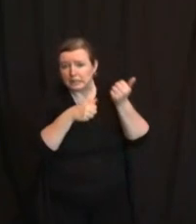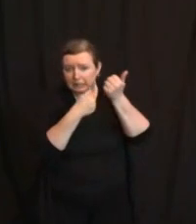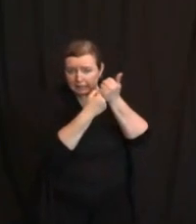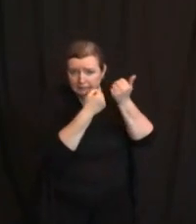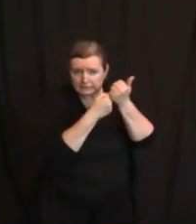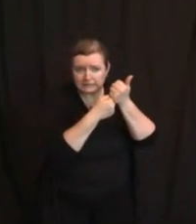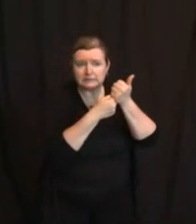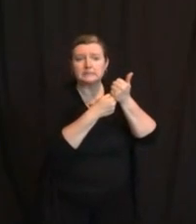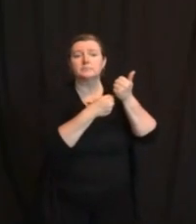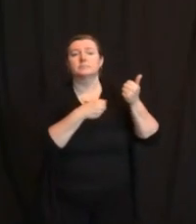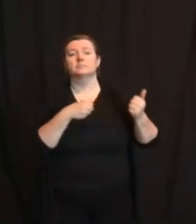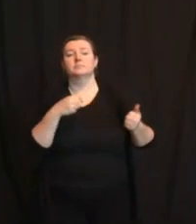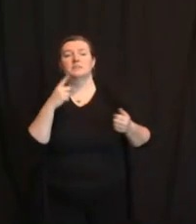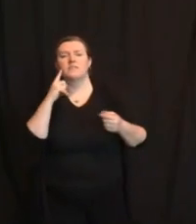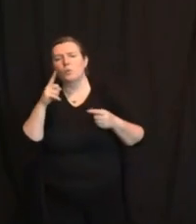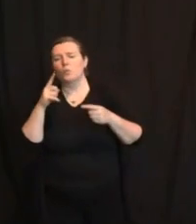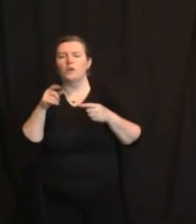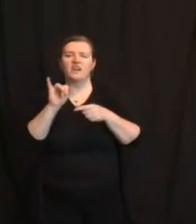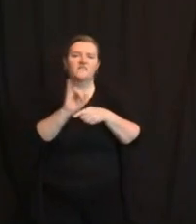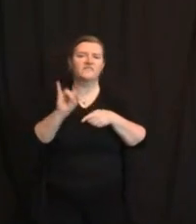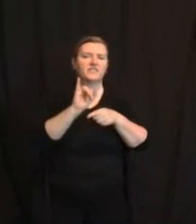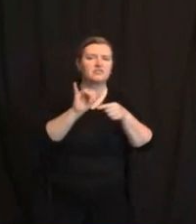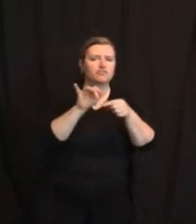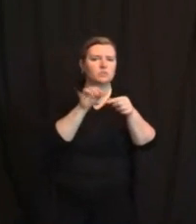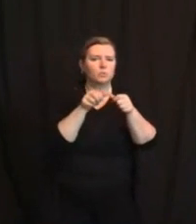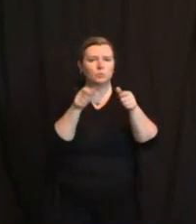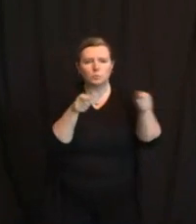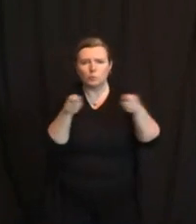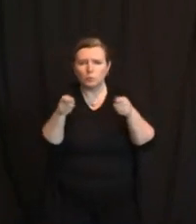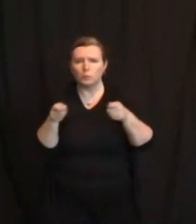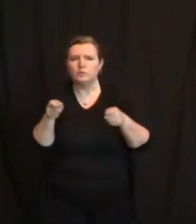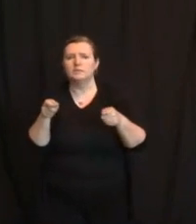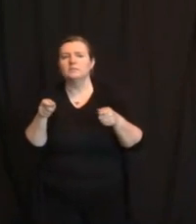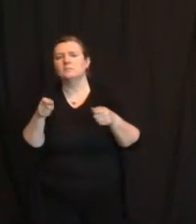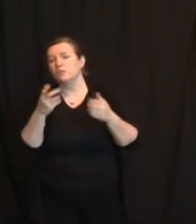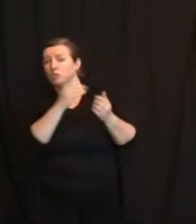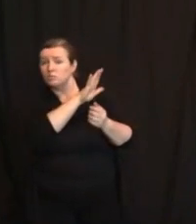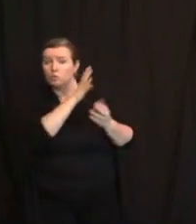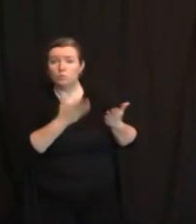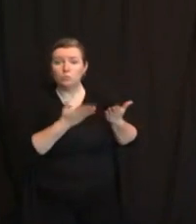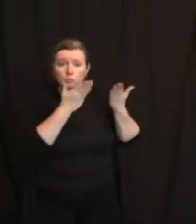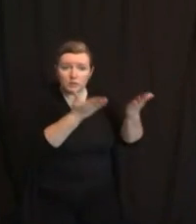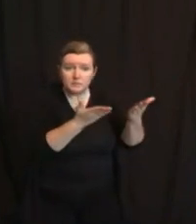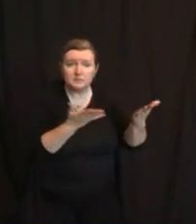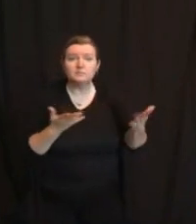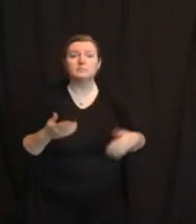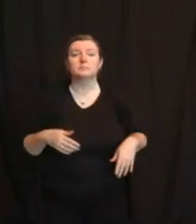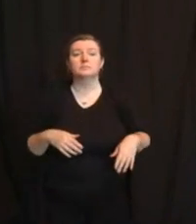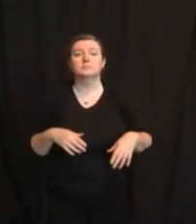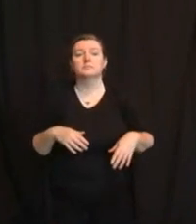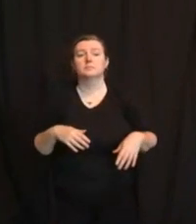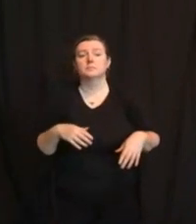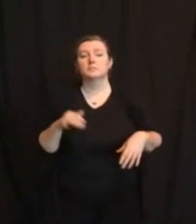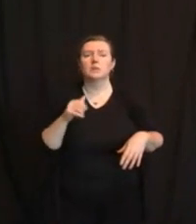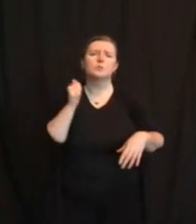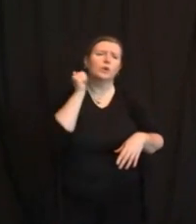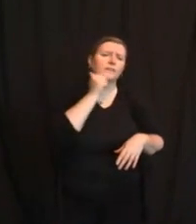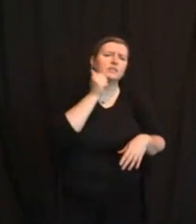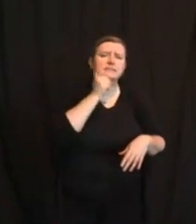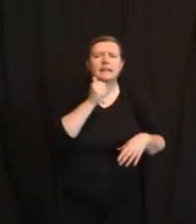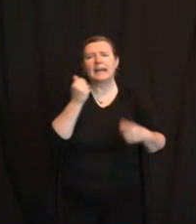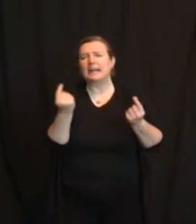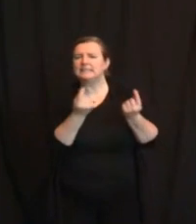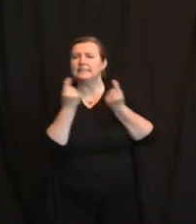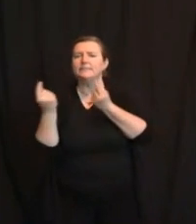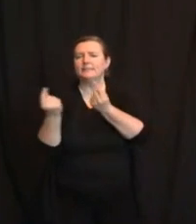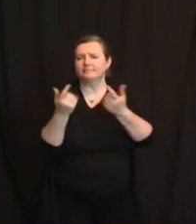Infection control recommendations and help residents with activities of daily living. These individuals are in addition to